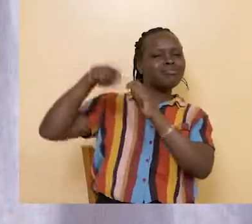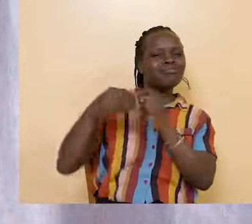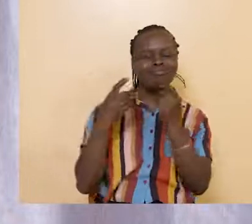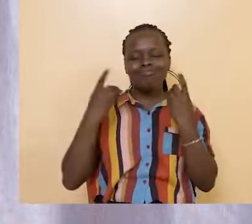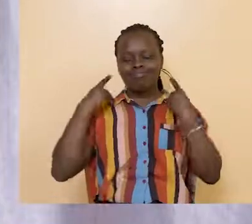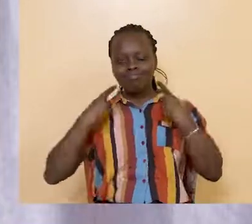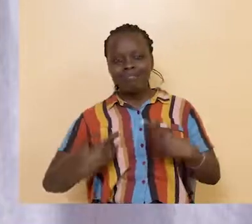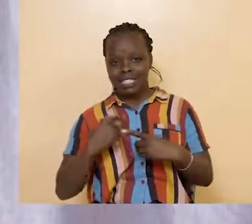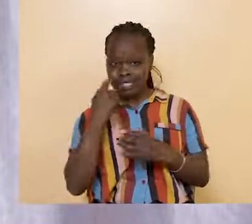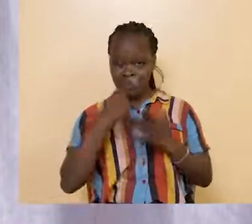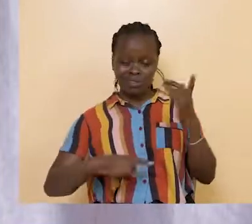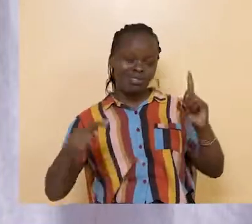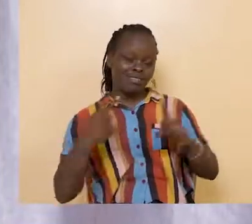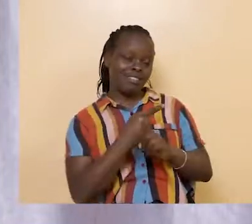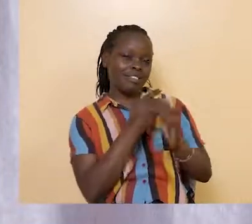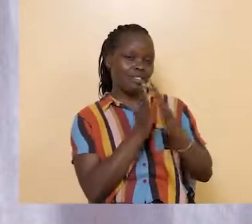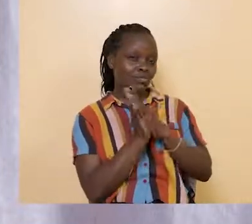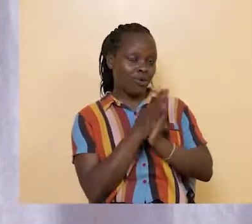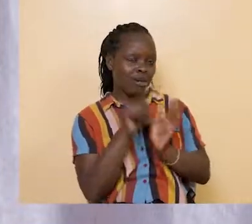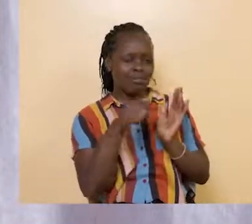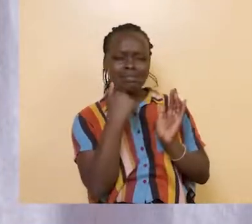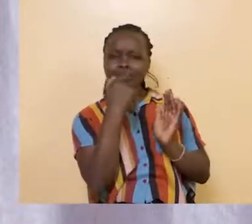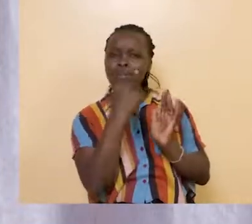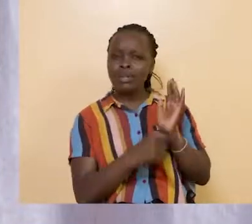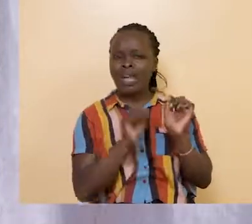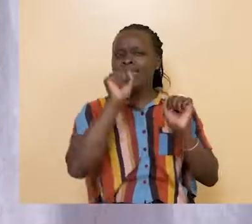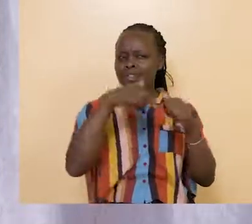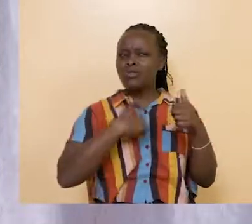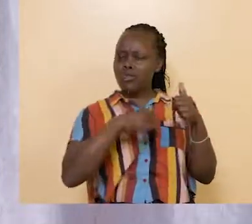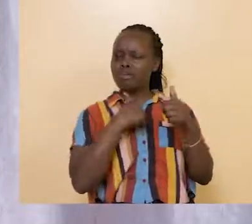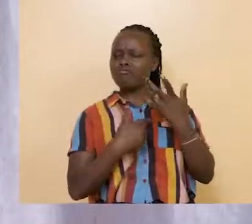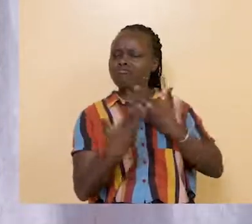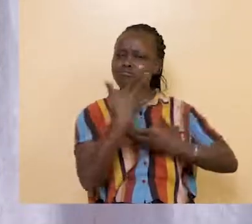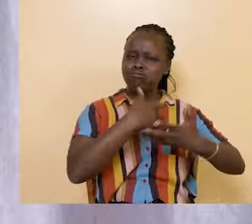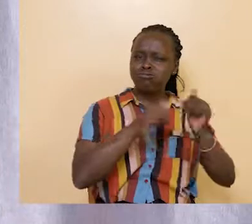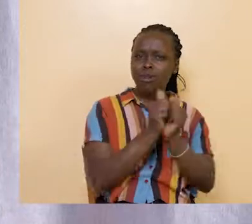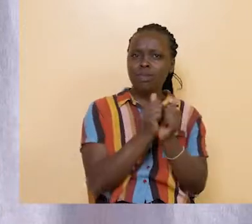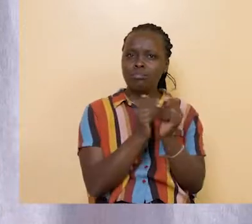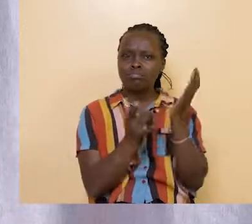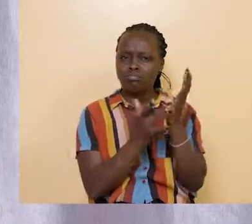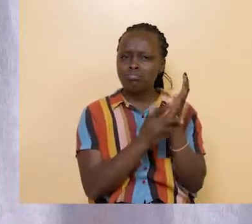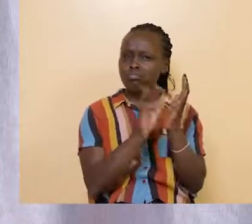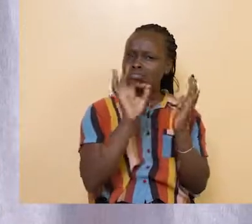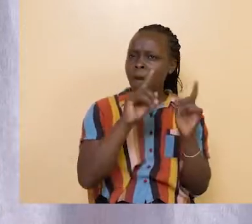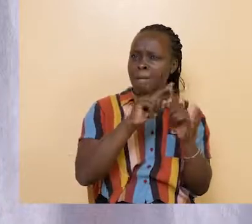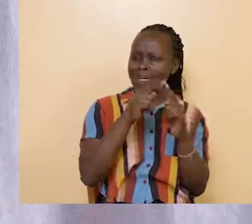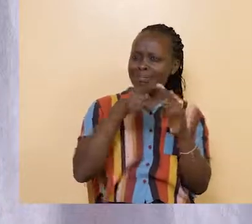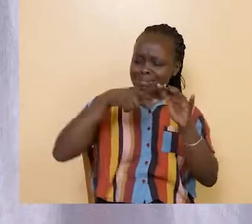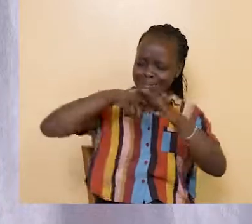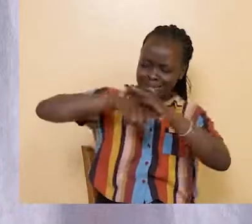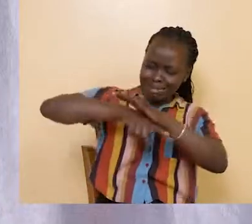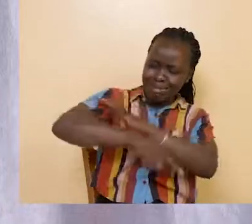depression, tends to tell a different story. It tends to say that, yes, we are engaging on some level, but we are not